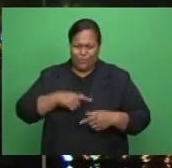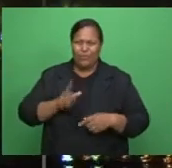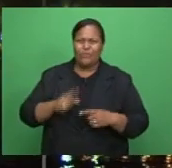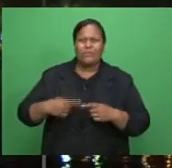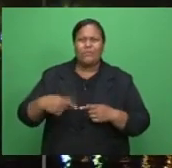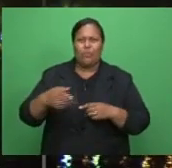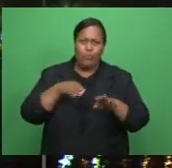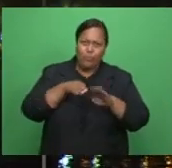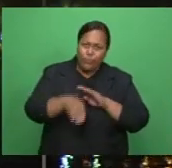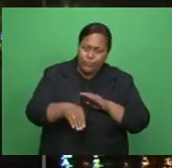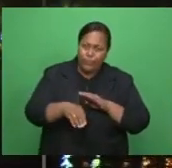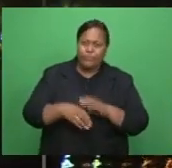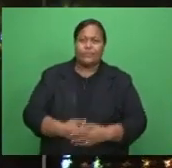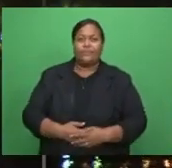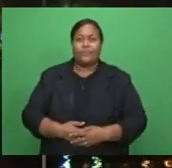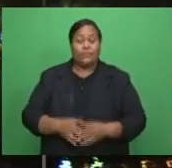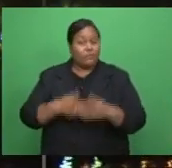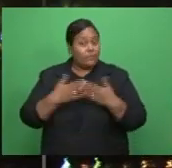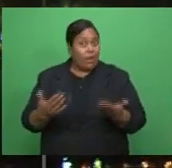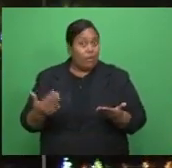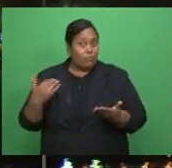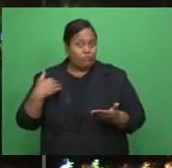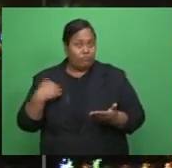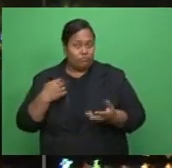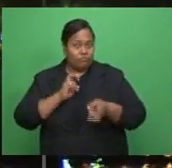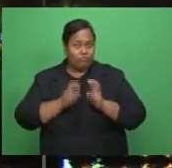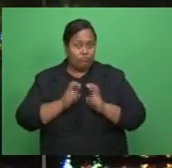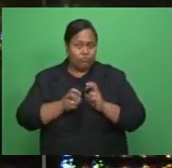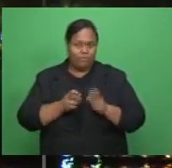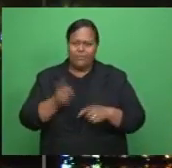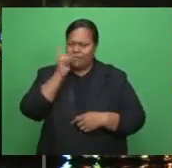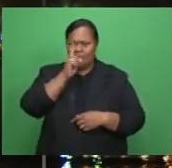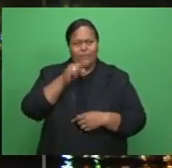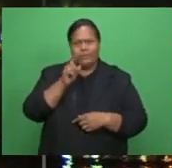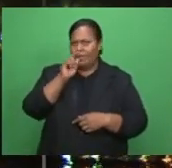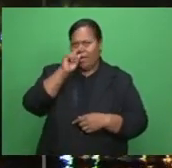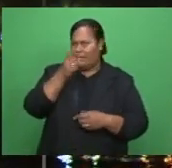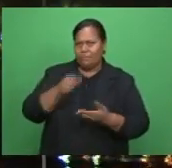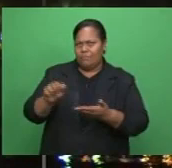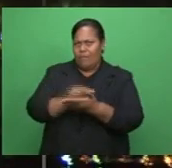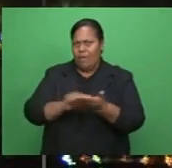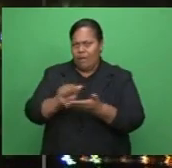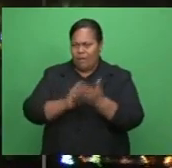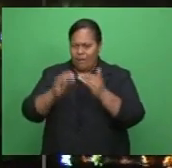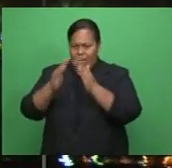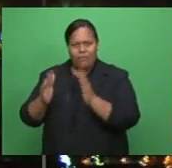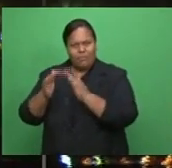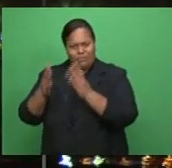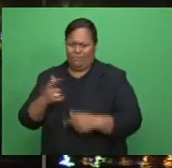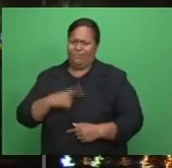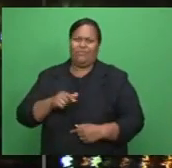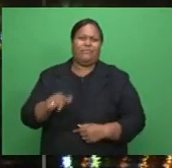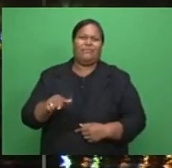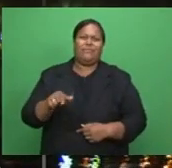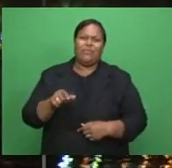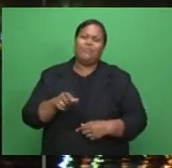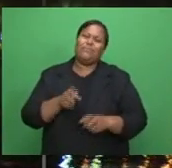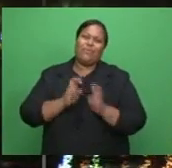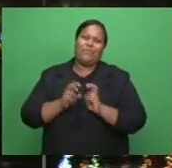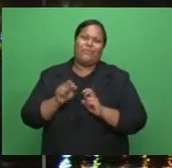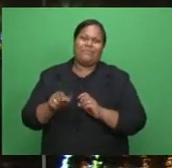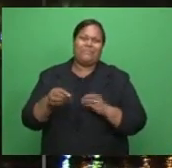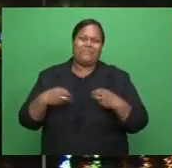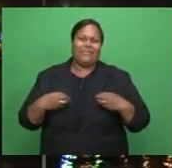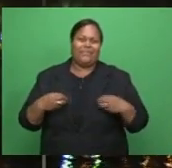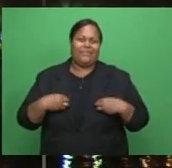economically affected, people are now not able to invest in property, directly affecting agents in the real estate industry. Vinina